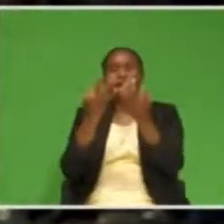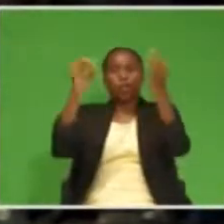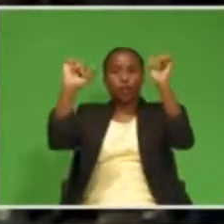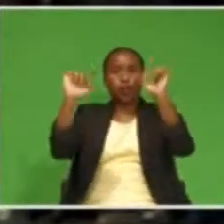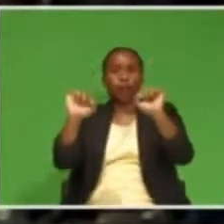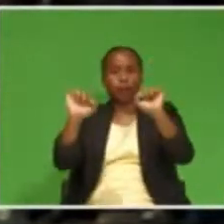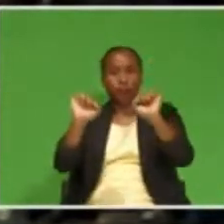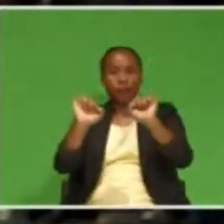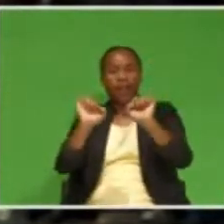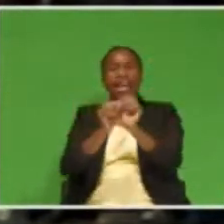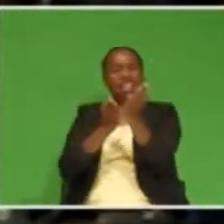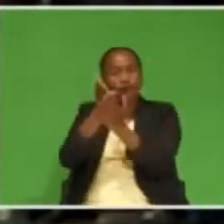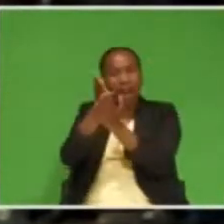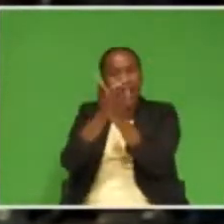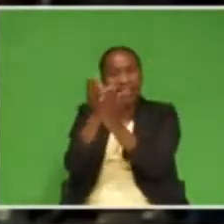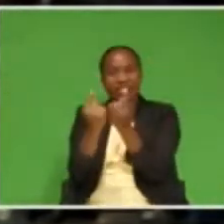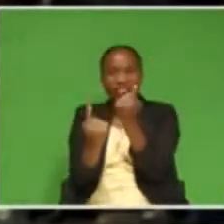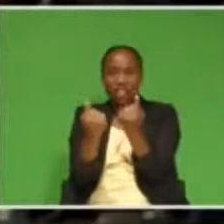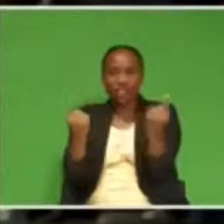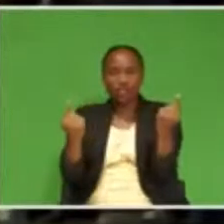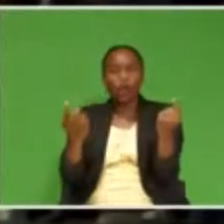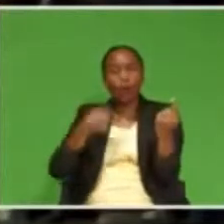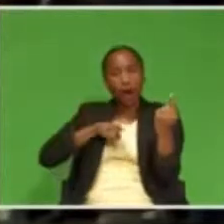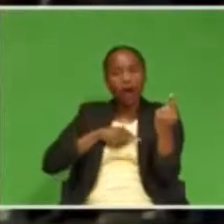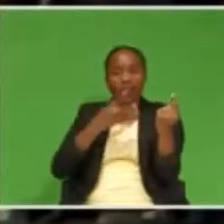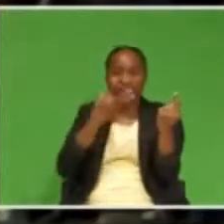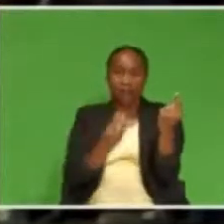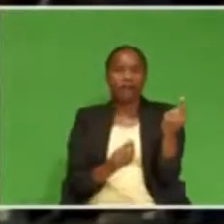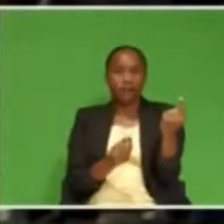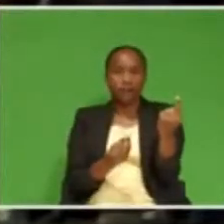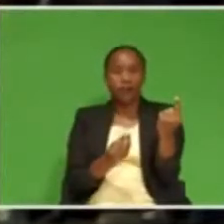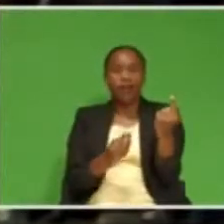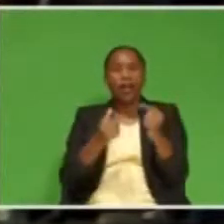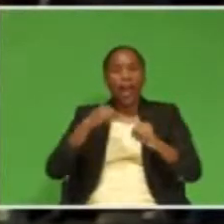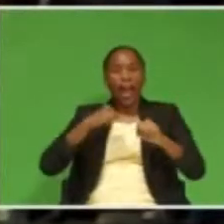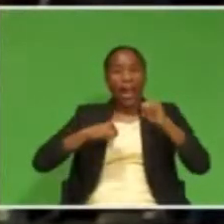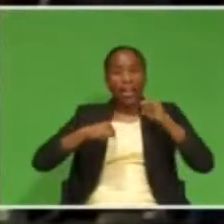us. The actions we have outlined